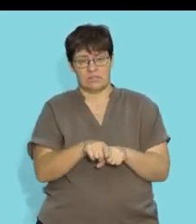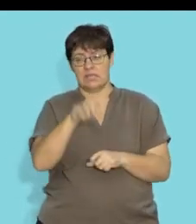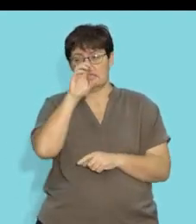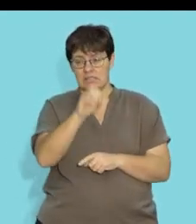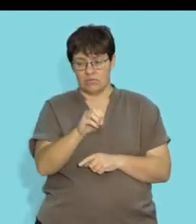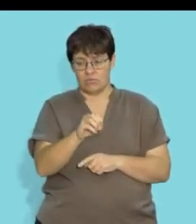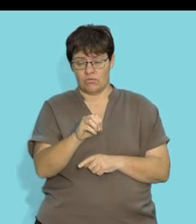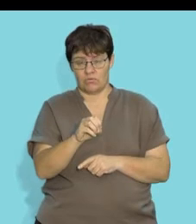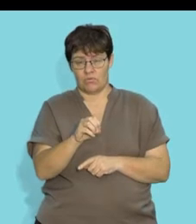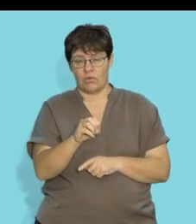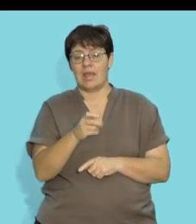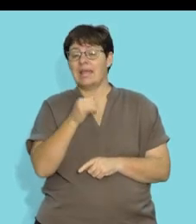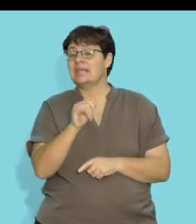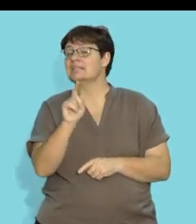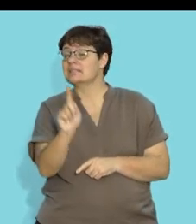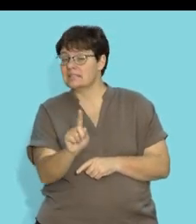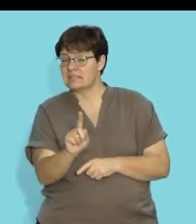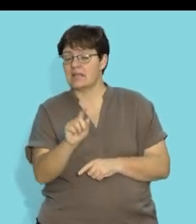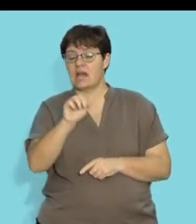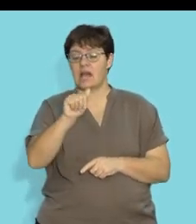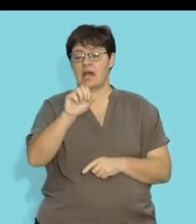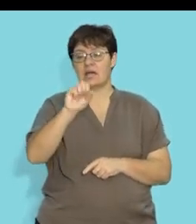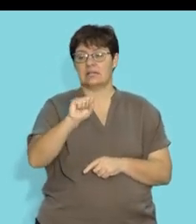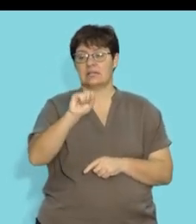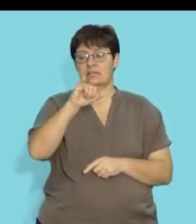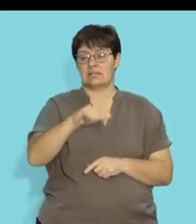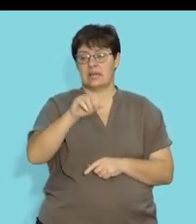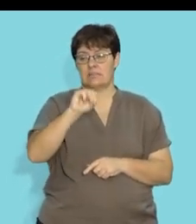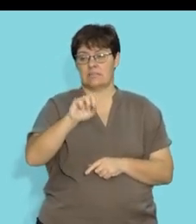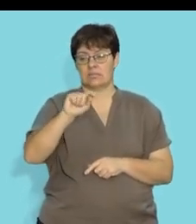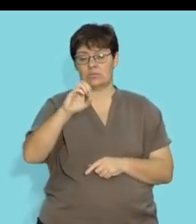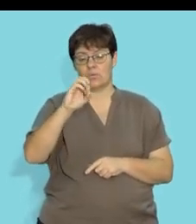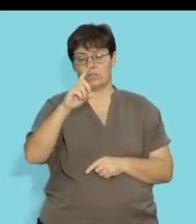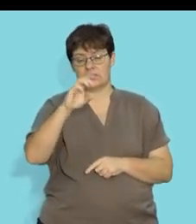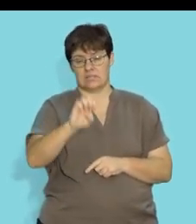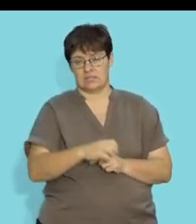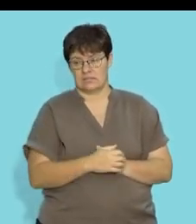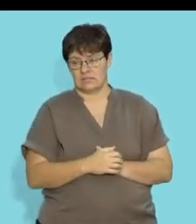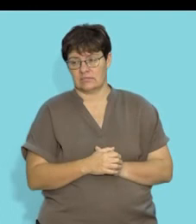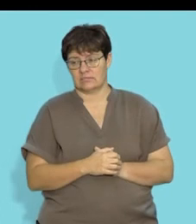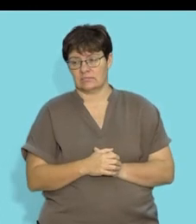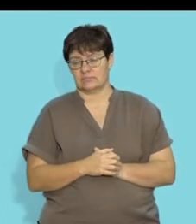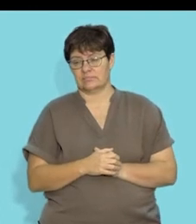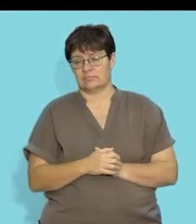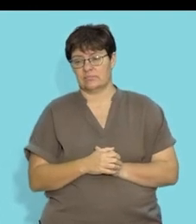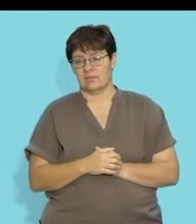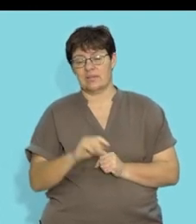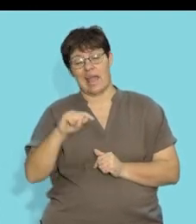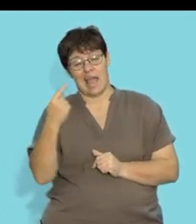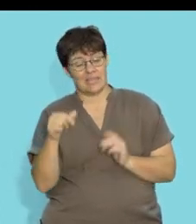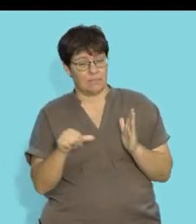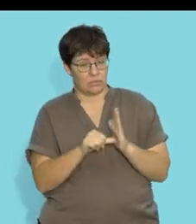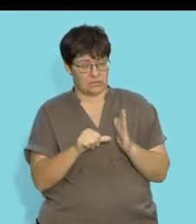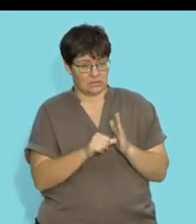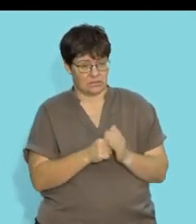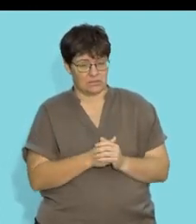equal to 0 is the asymptote, right? Asymptote. And then the